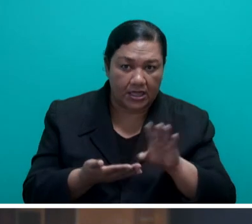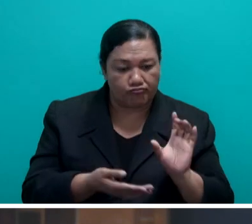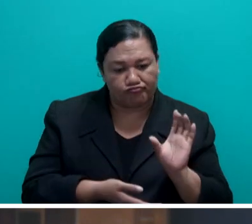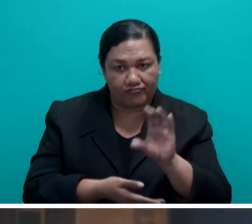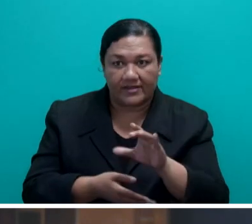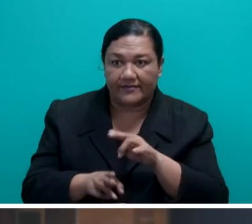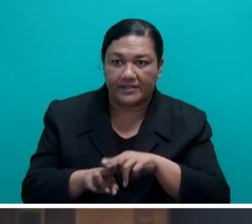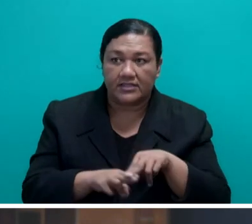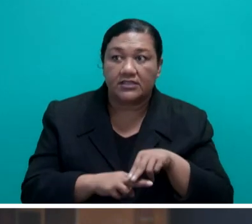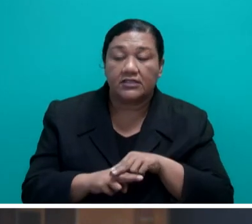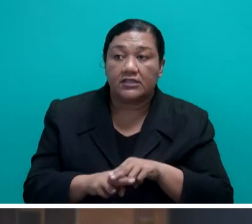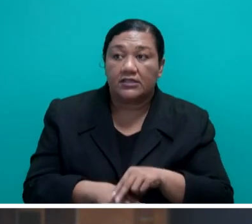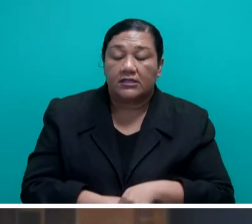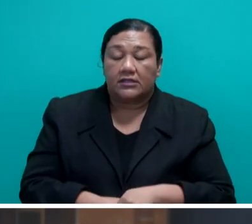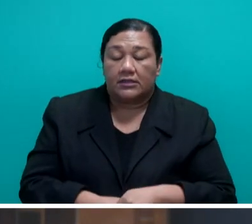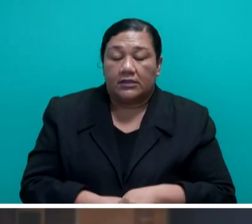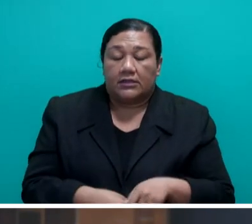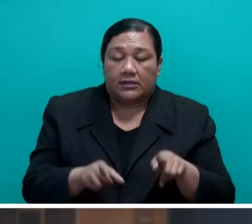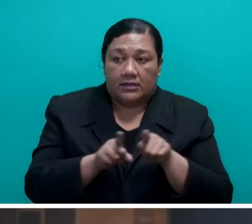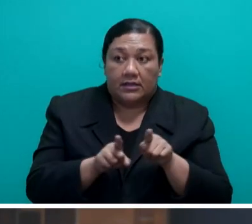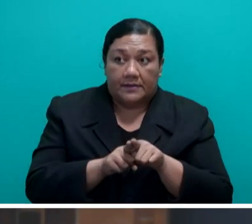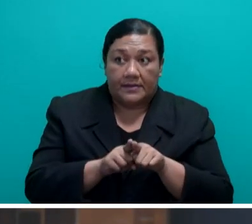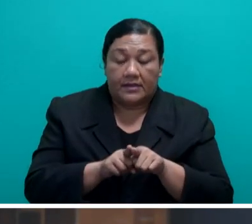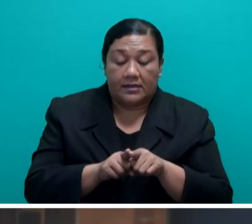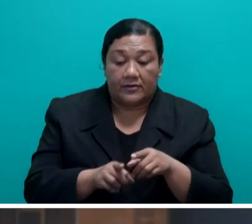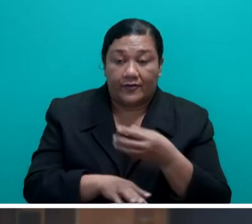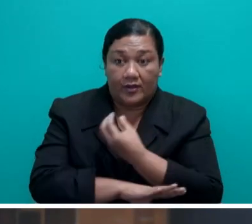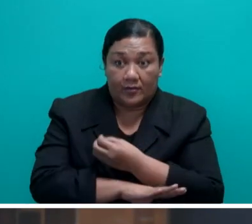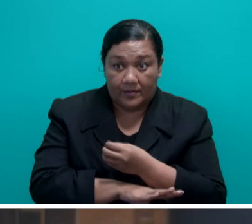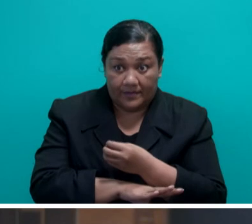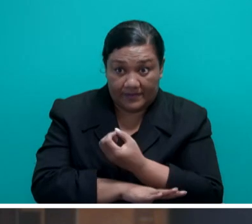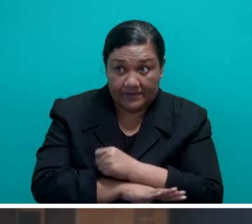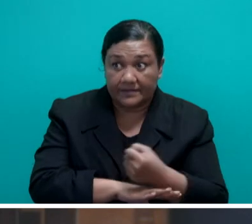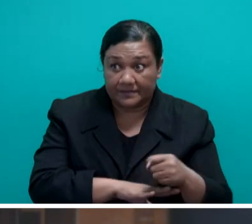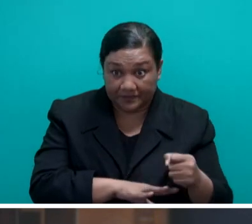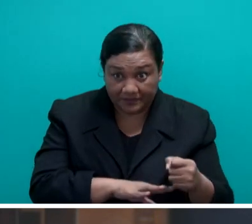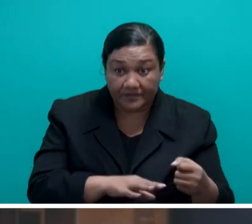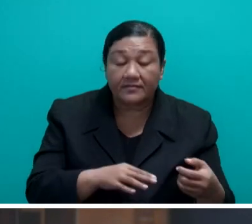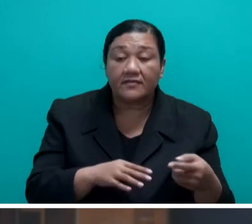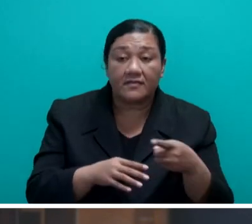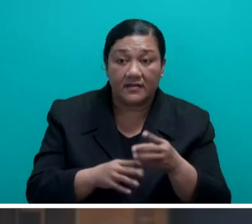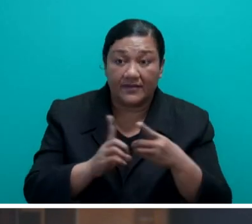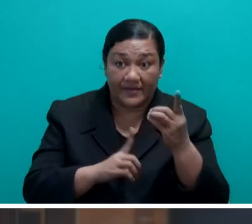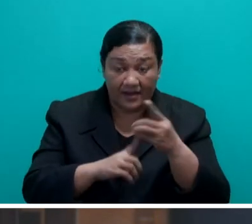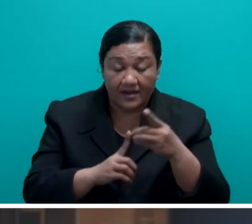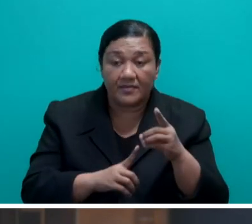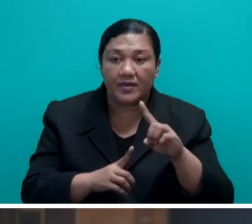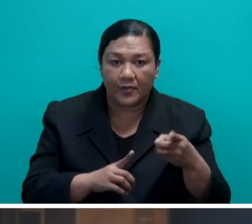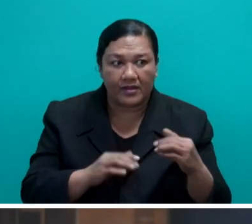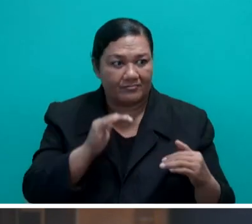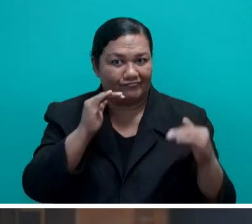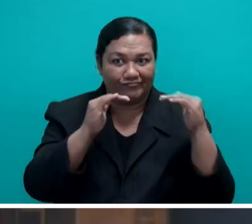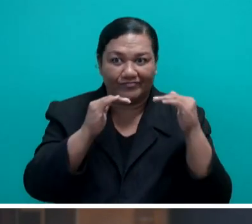As a maritime state, it is critical that our ports and related services are developed to international standards